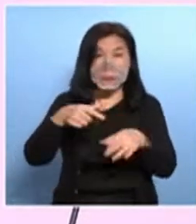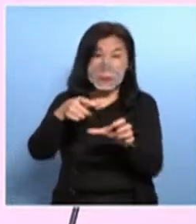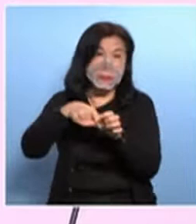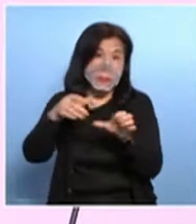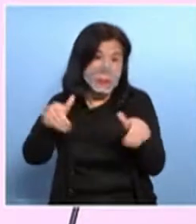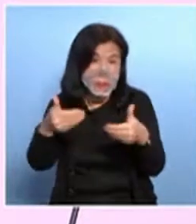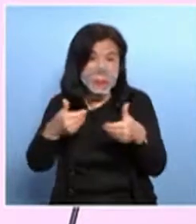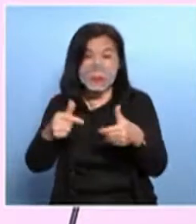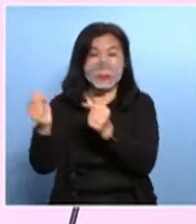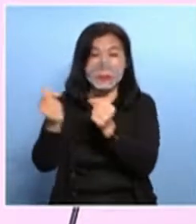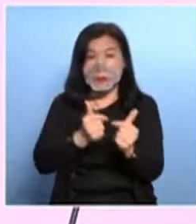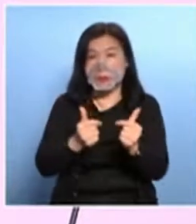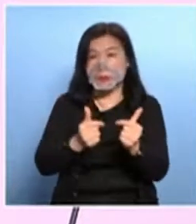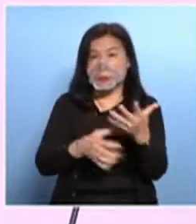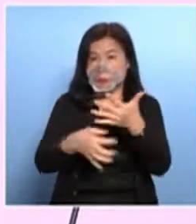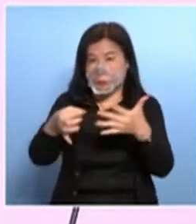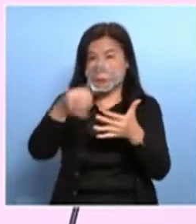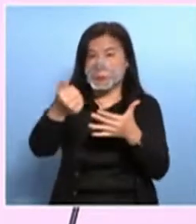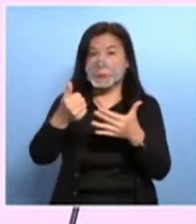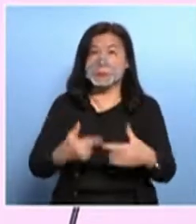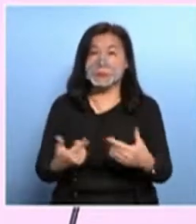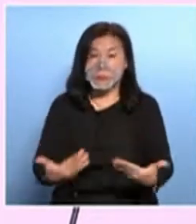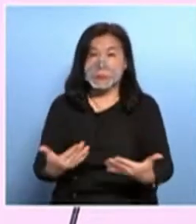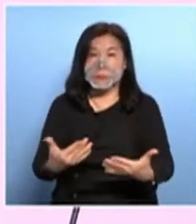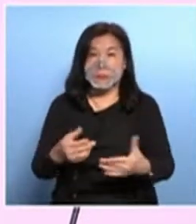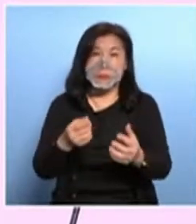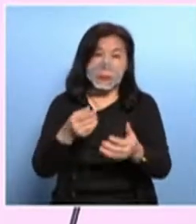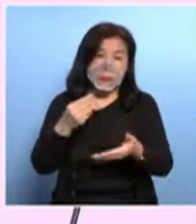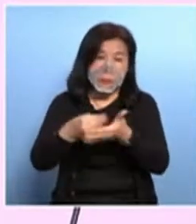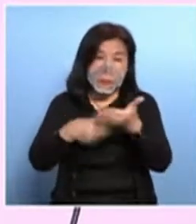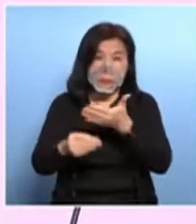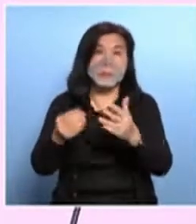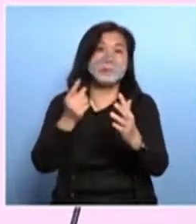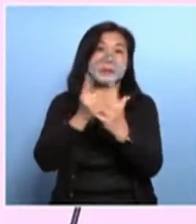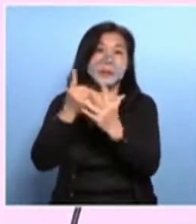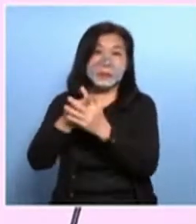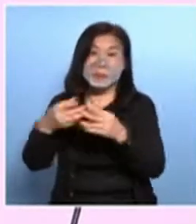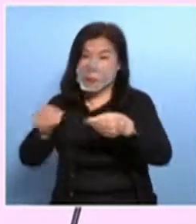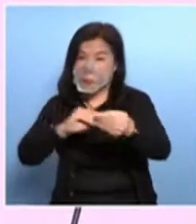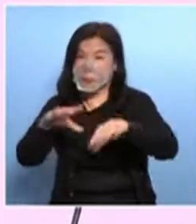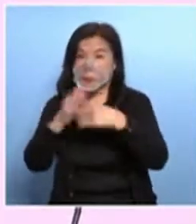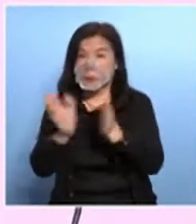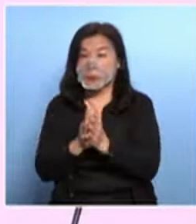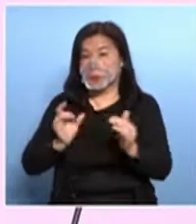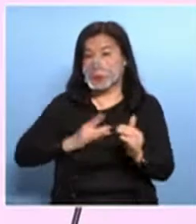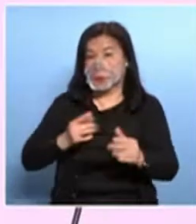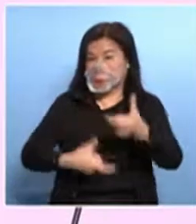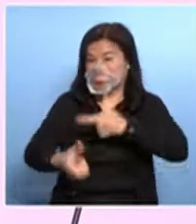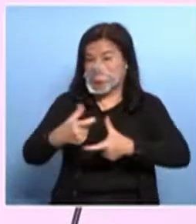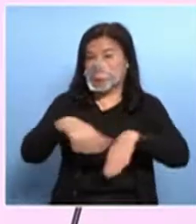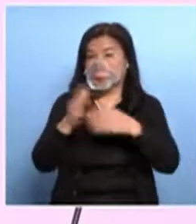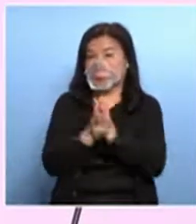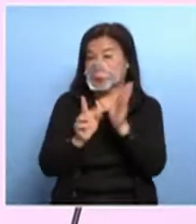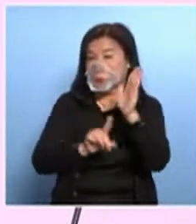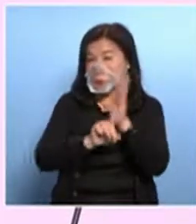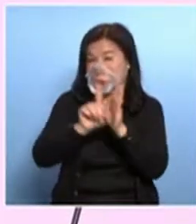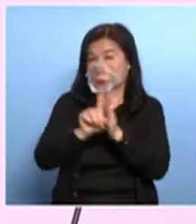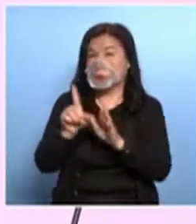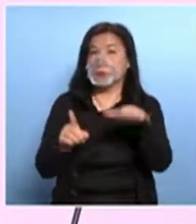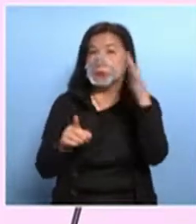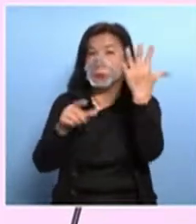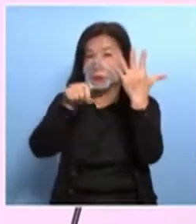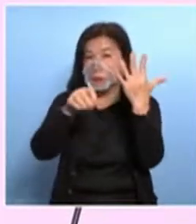and income conditions continue to improve. These, coupled with the boost from the consumption voucher scheme,